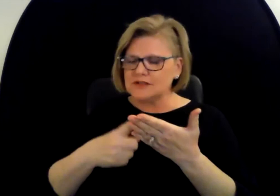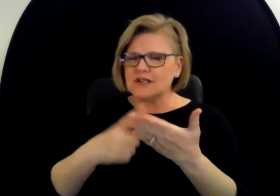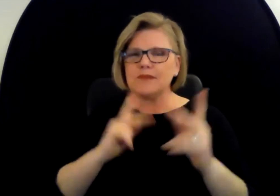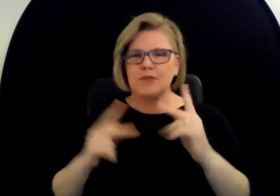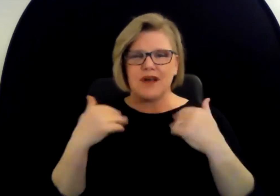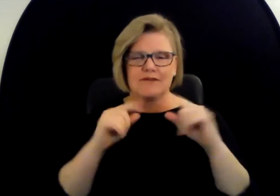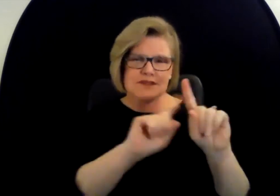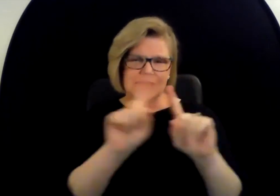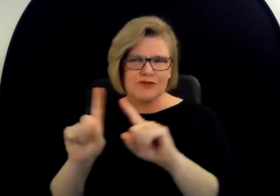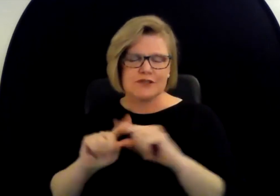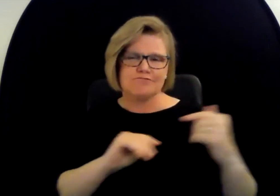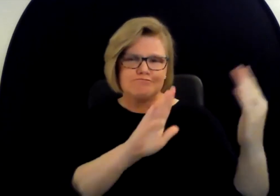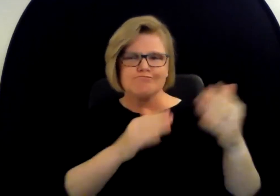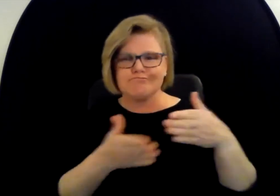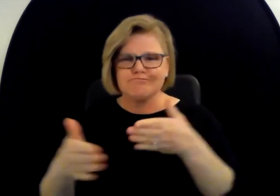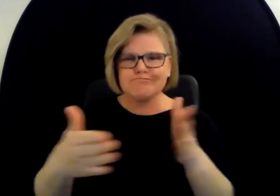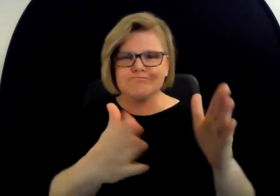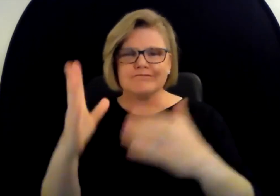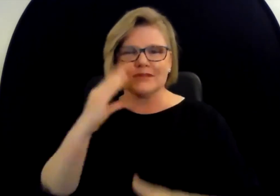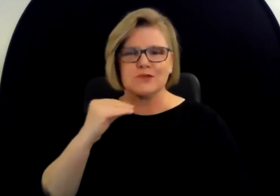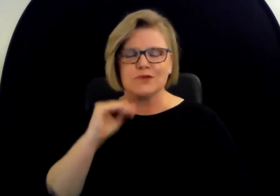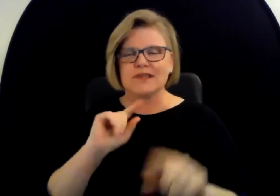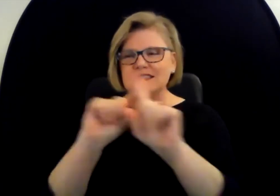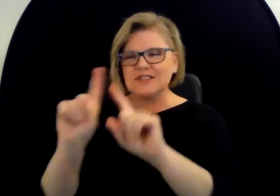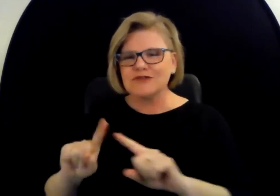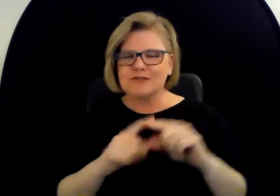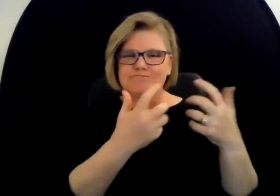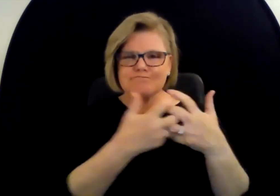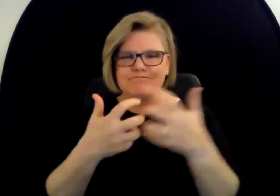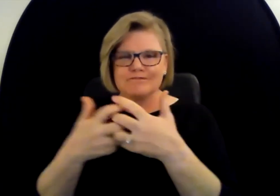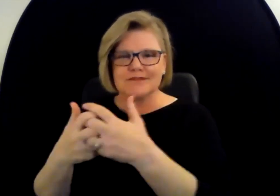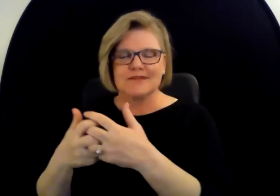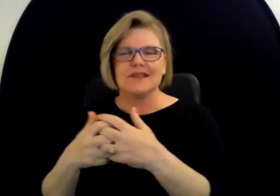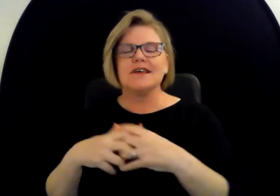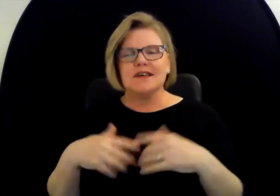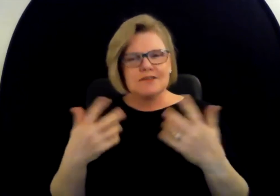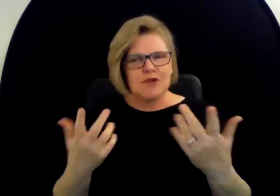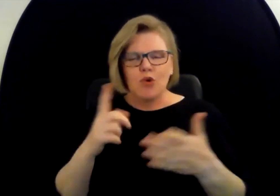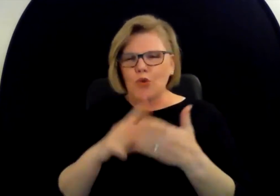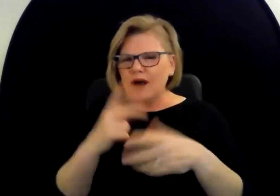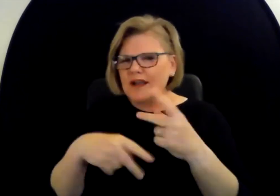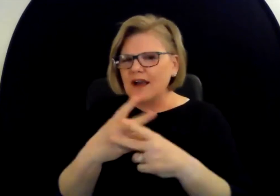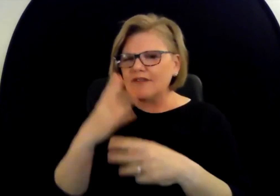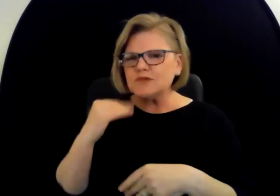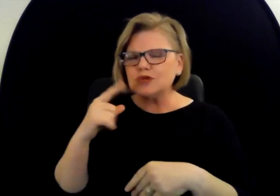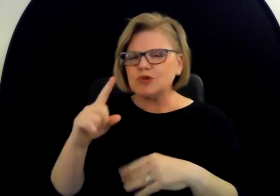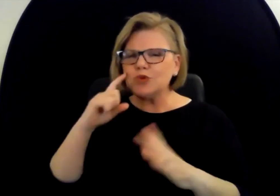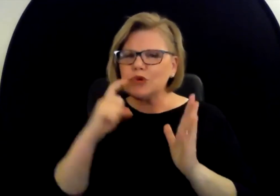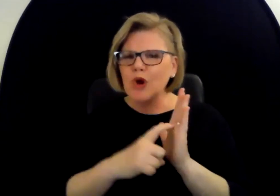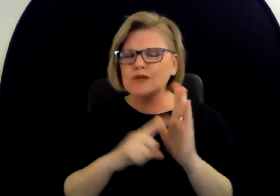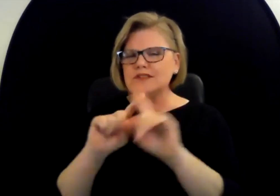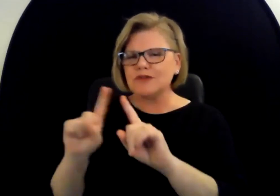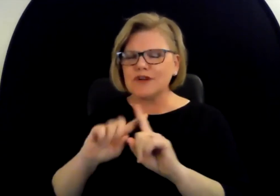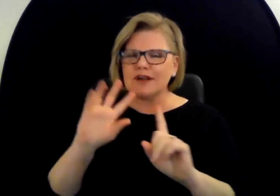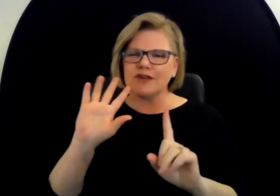different and that different things work for different people. What kind of experiences have you noticed, or how have you seen that different